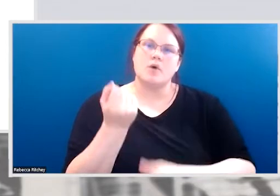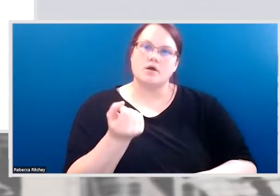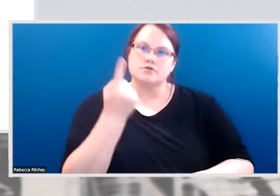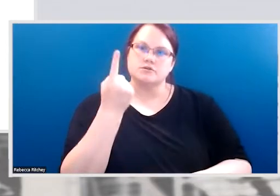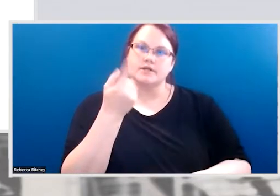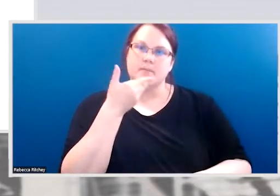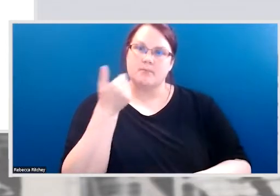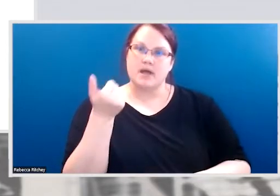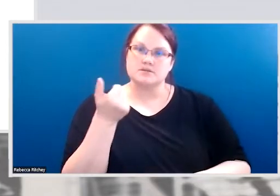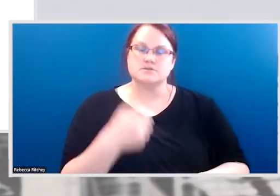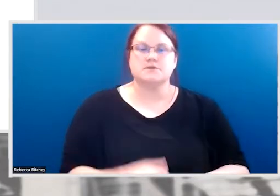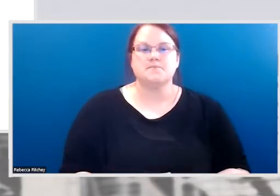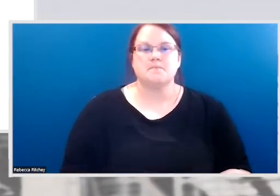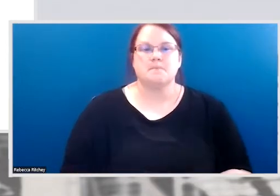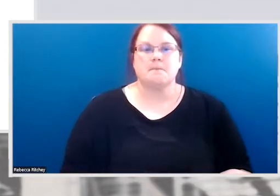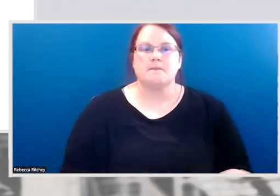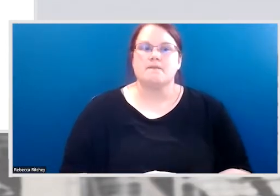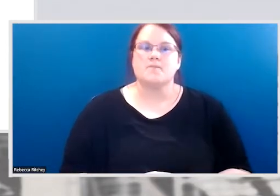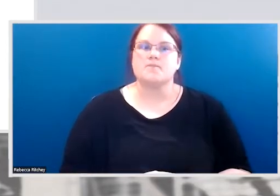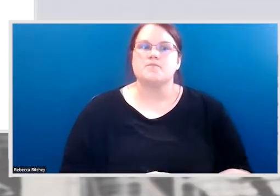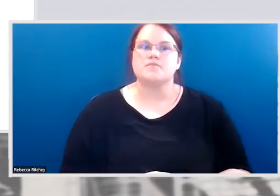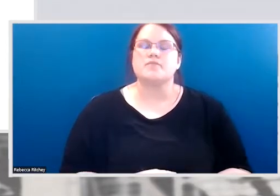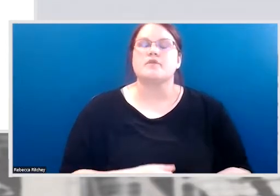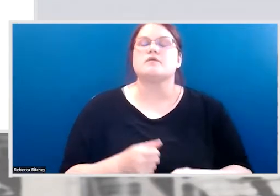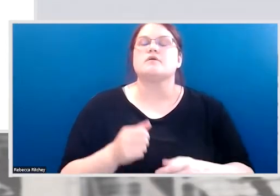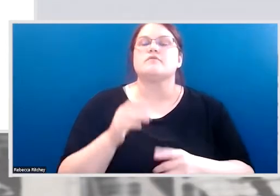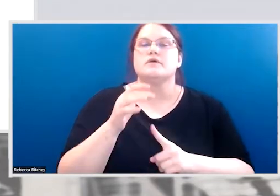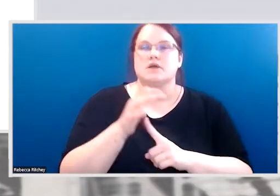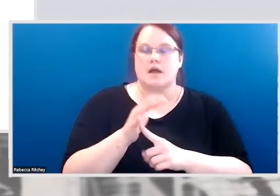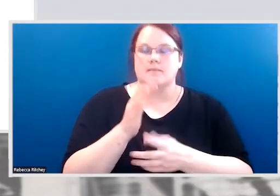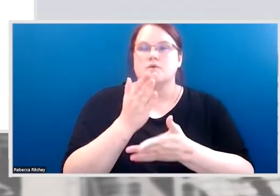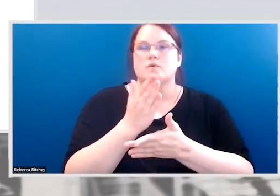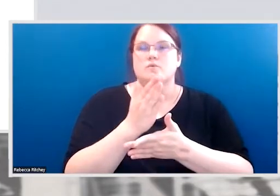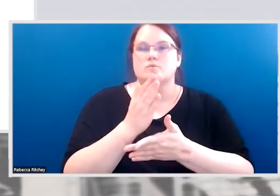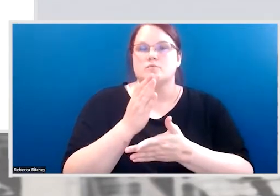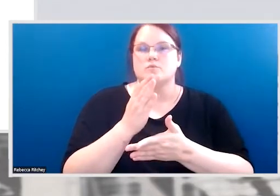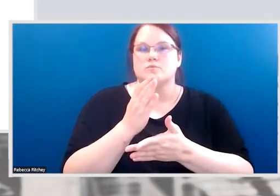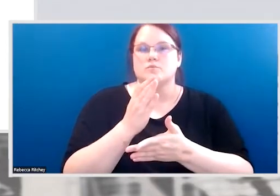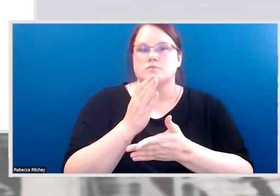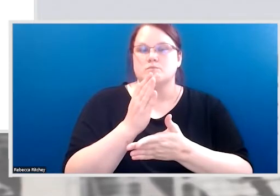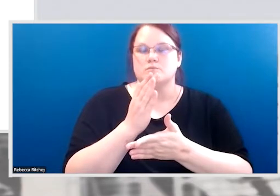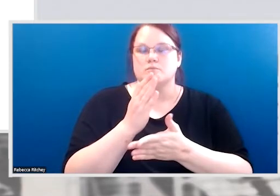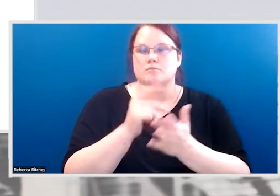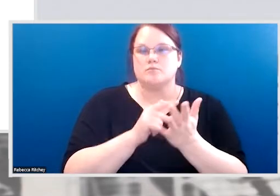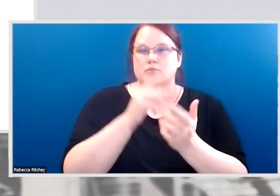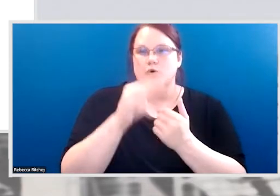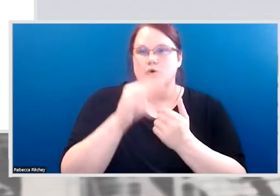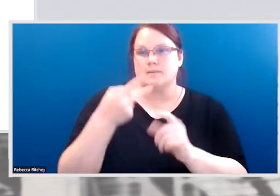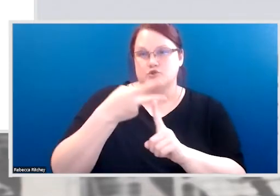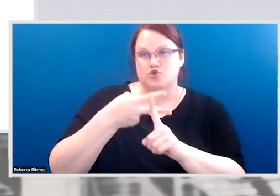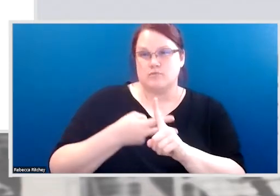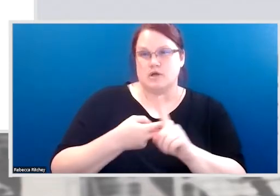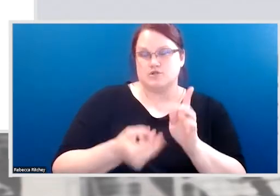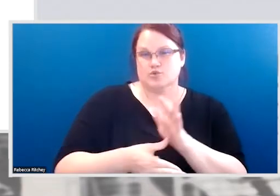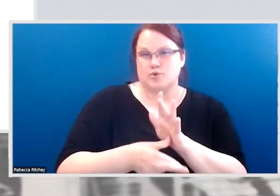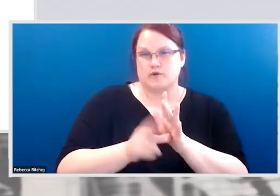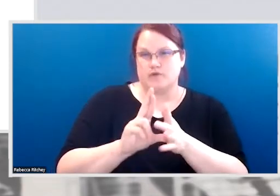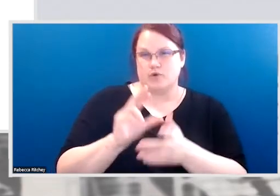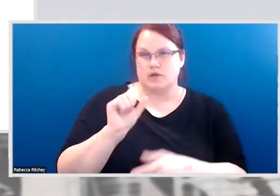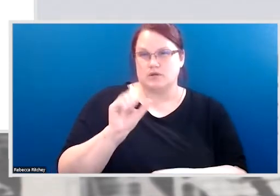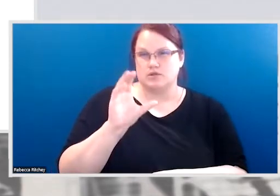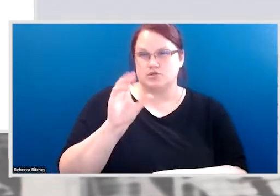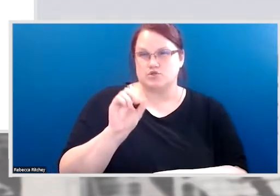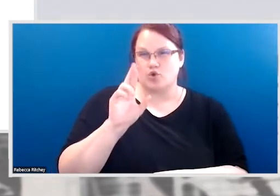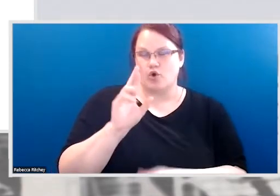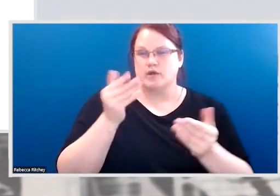them? Throughout that month, the Capital Program Facilitation Committee, or those 2 months, are reviewing and scoring proposals to